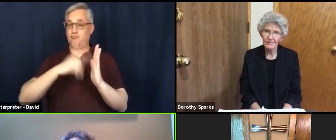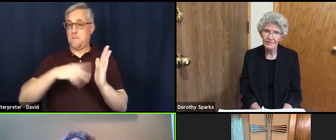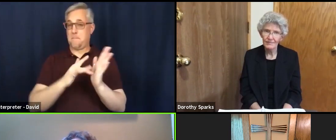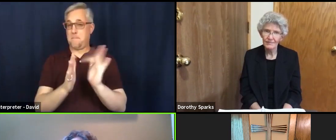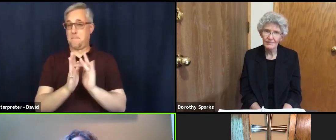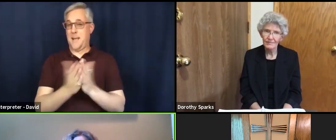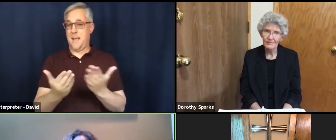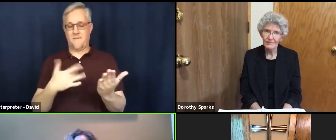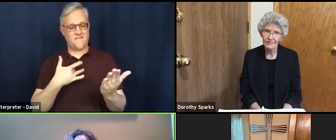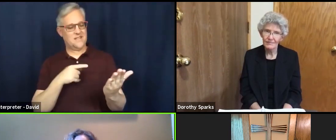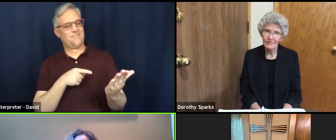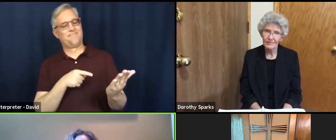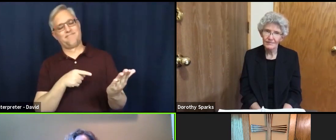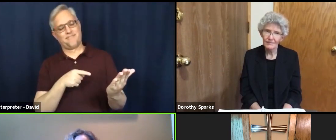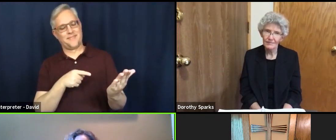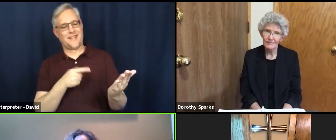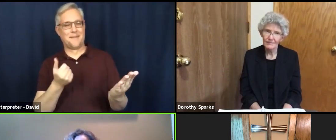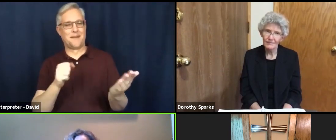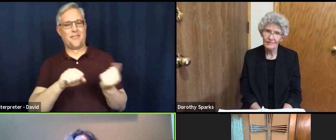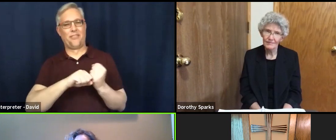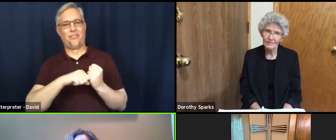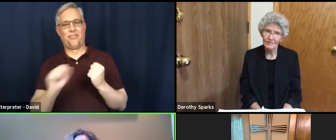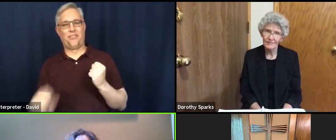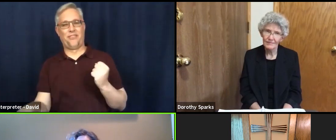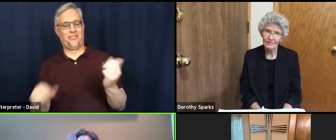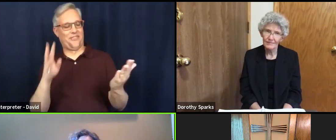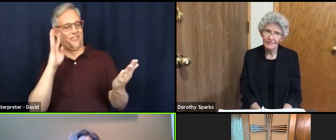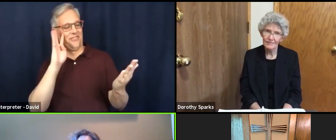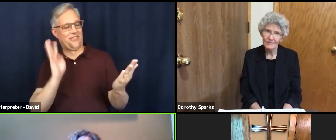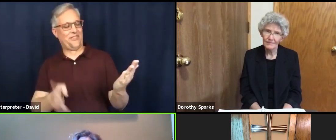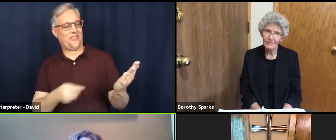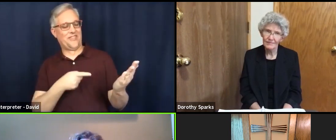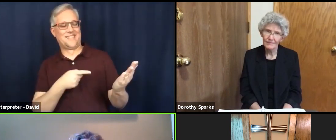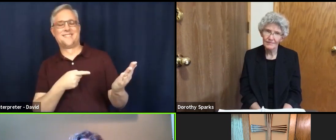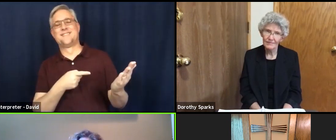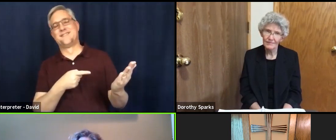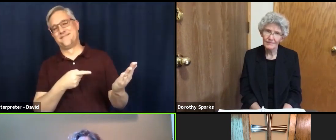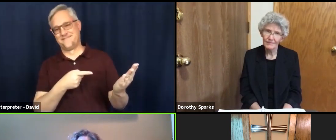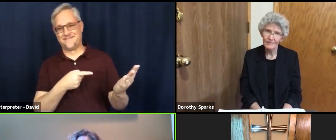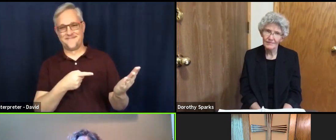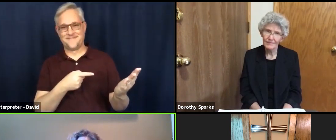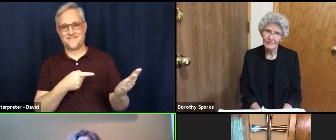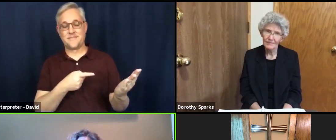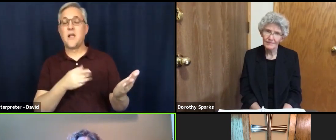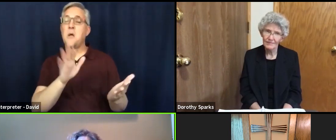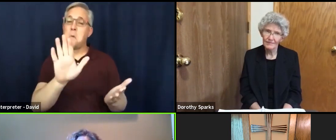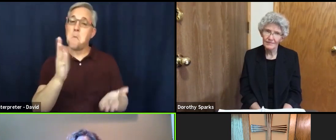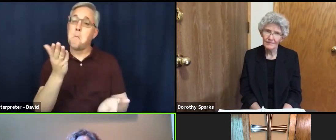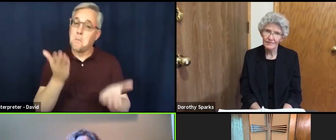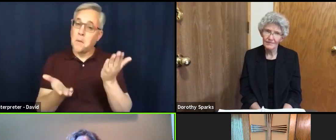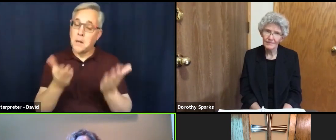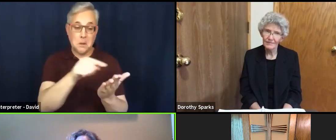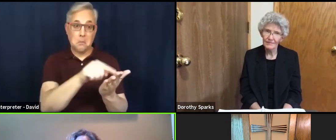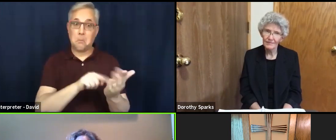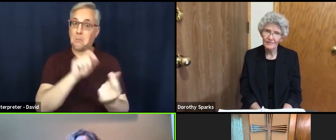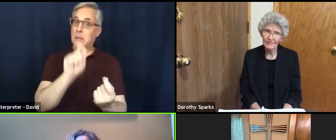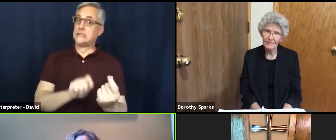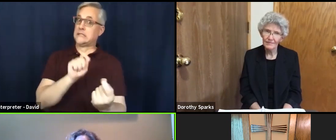that really happened. And maybe it didn't happen exactly as it's stated.